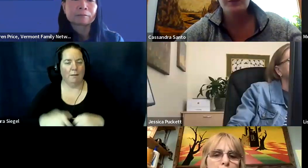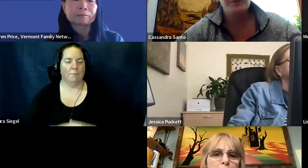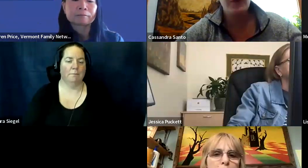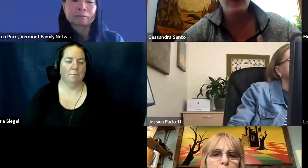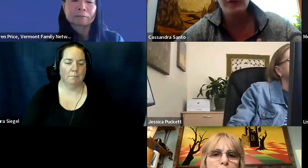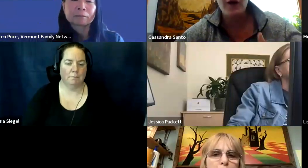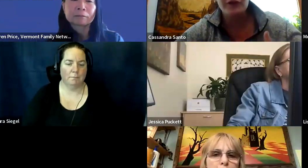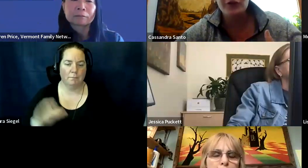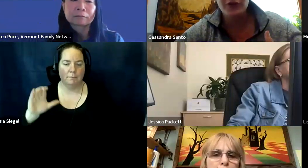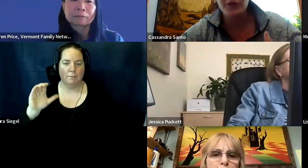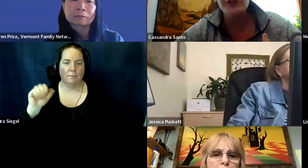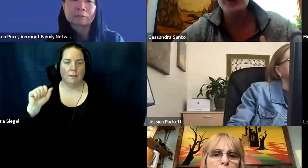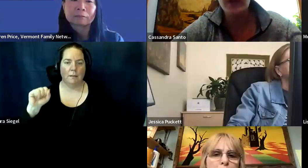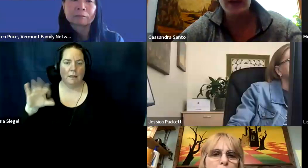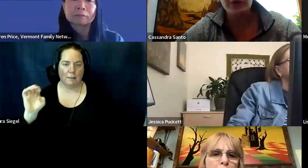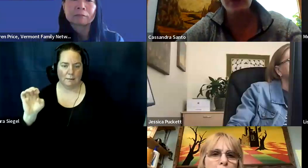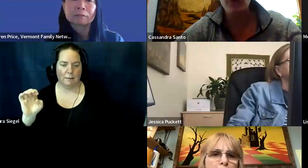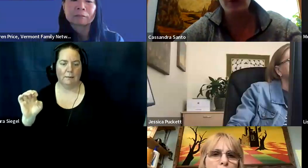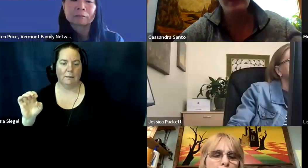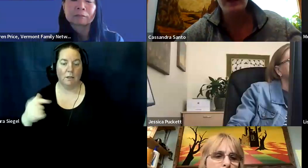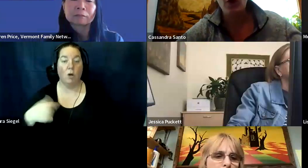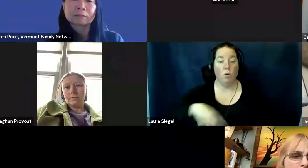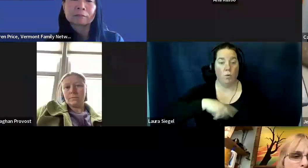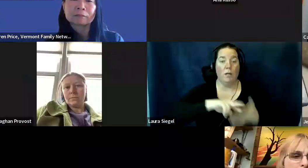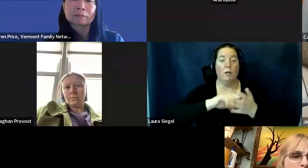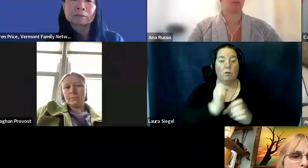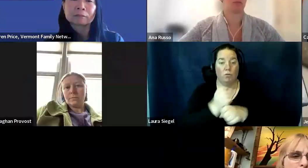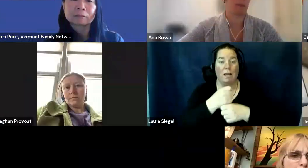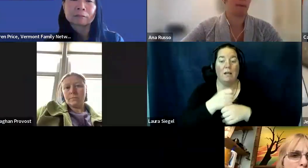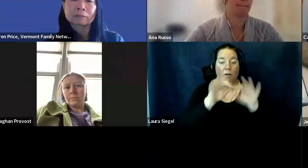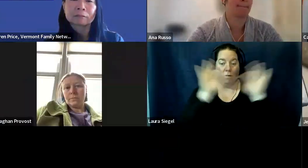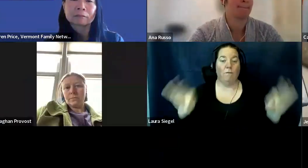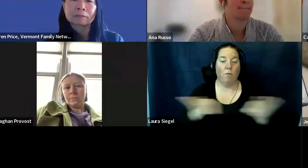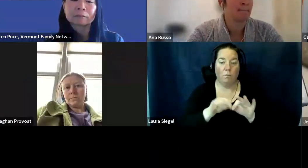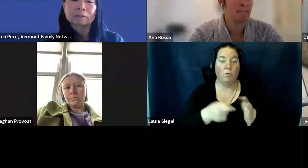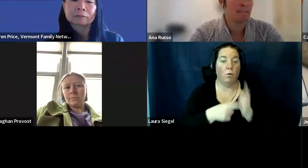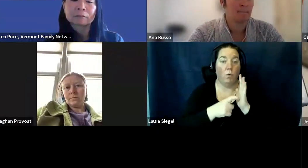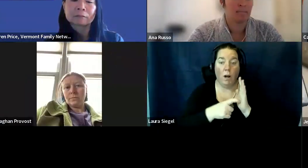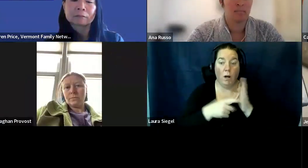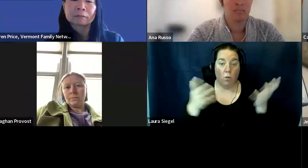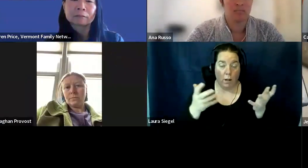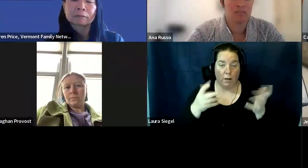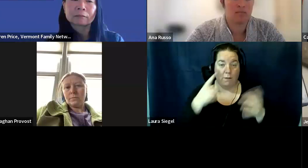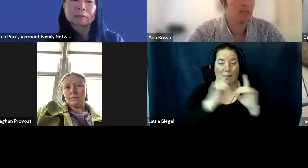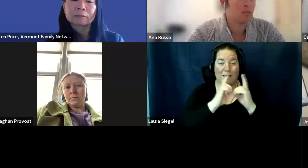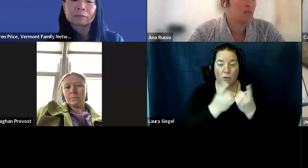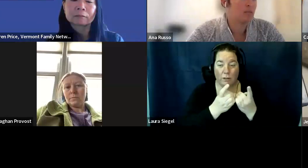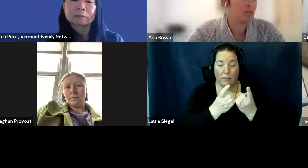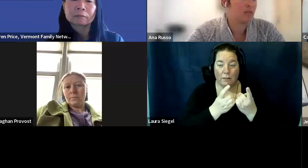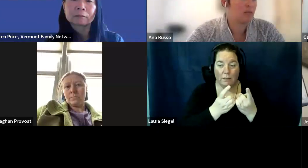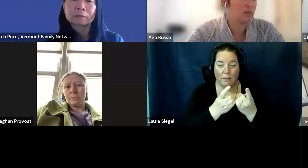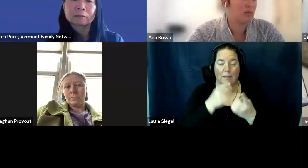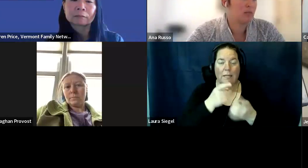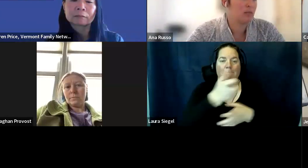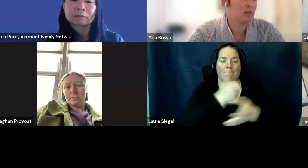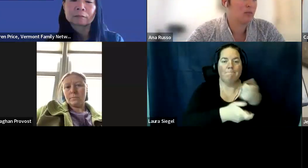So for everyone's knowledge that, we do create those forms, and all that's required of those forms for districts is that they elicit feedback